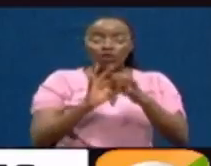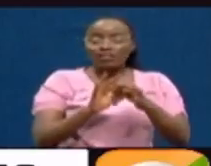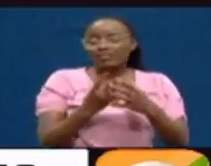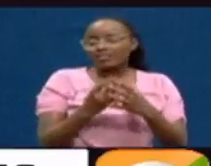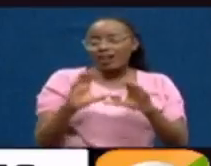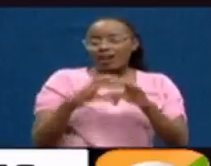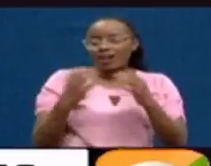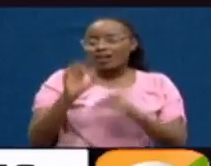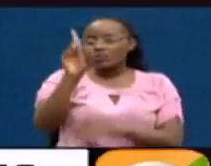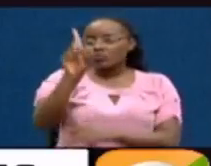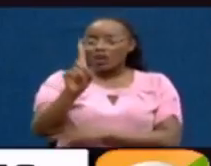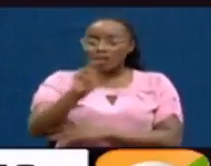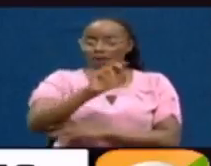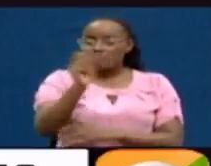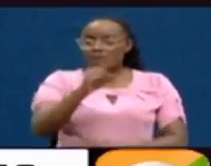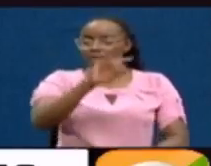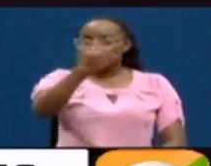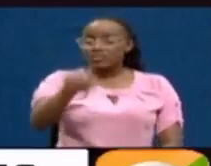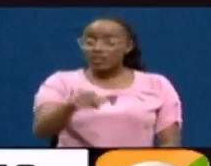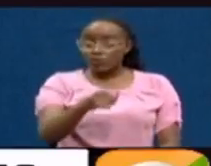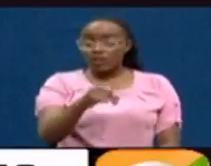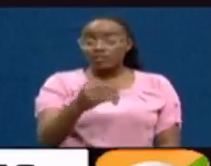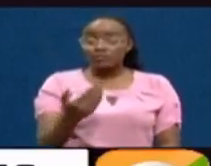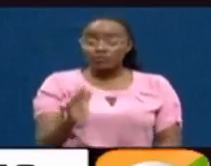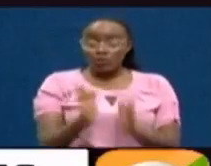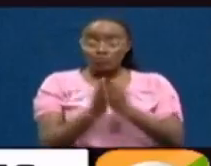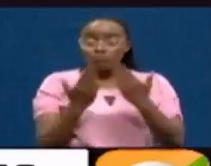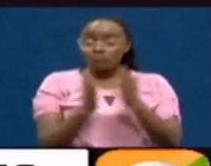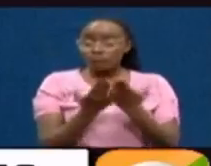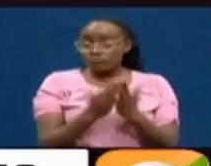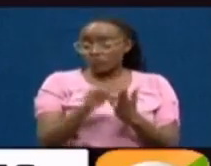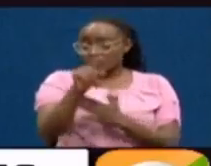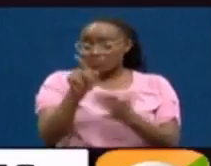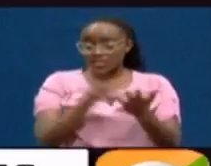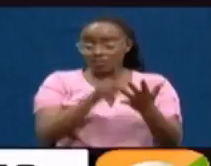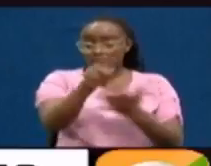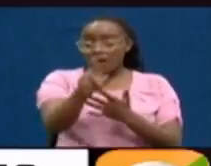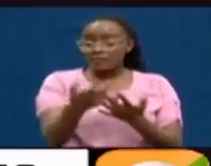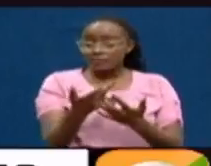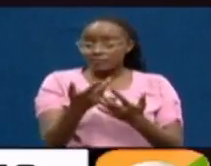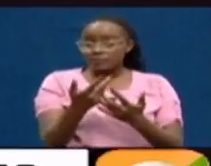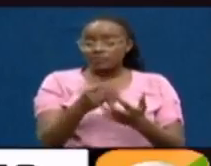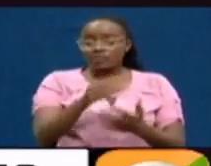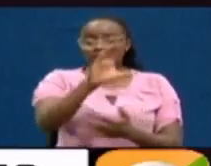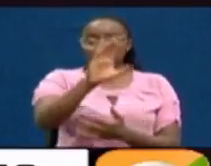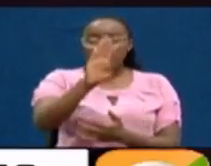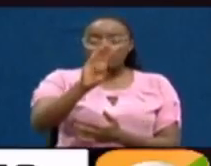in January. You have books to buy with the CBC